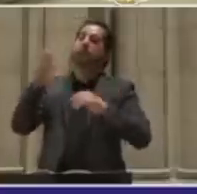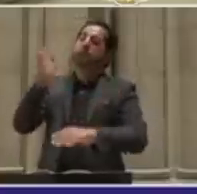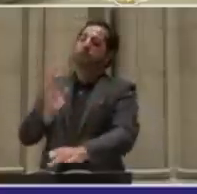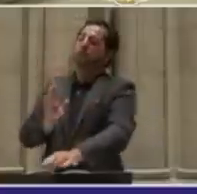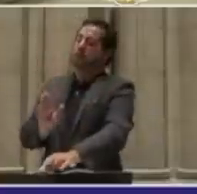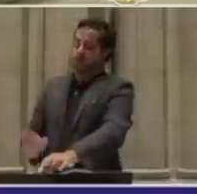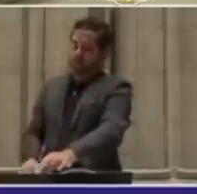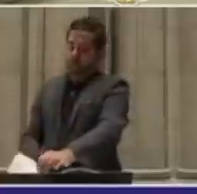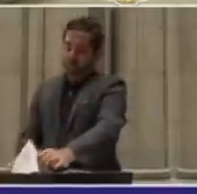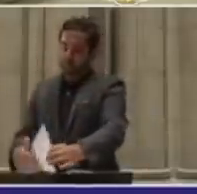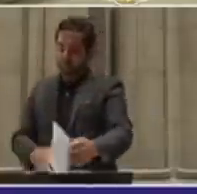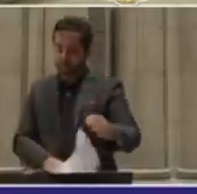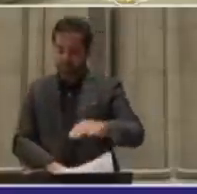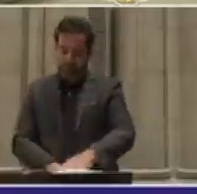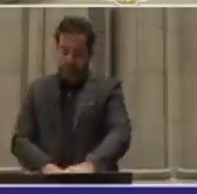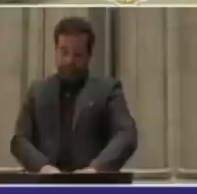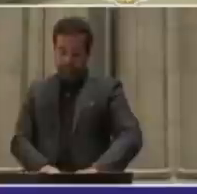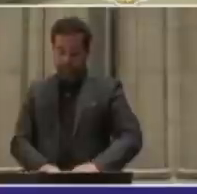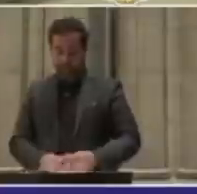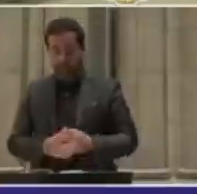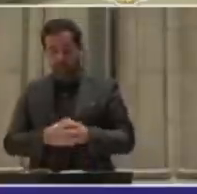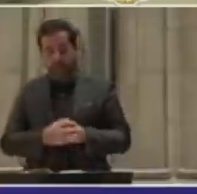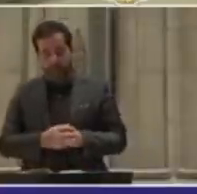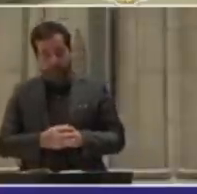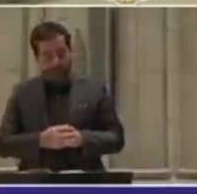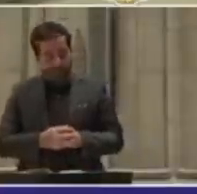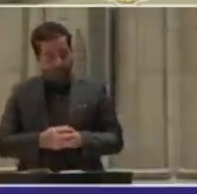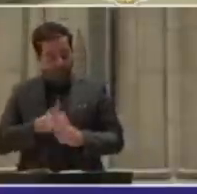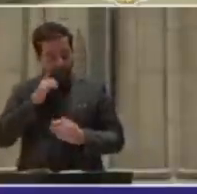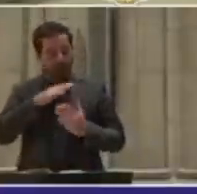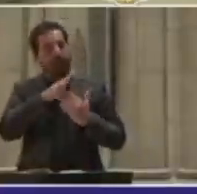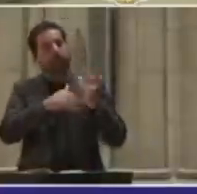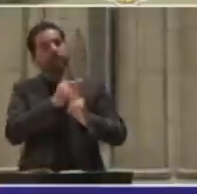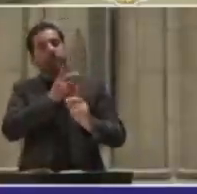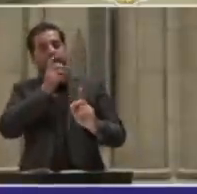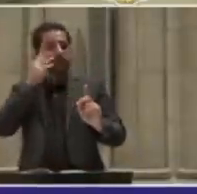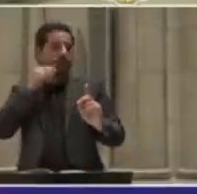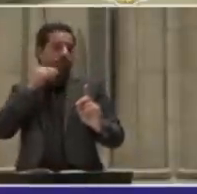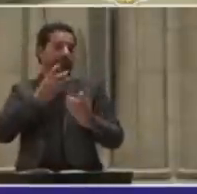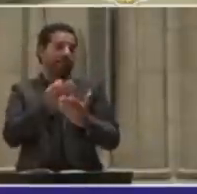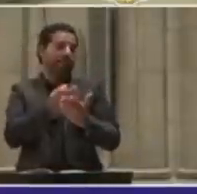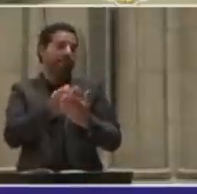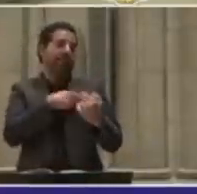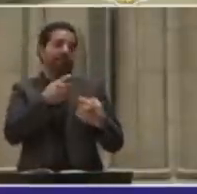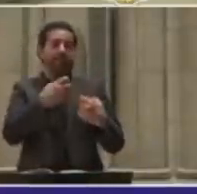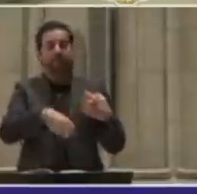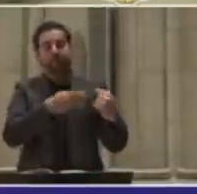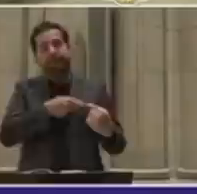God. Your mercy is great. For all who are experiencing financial